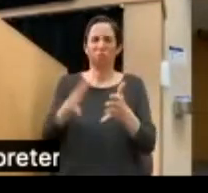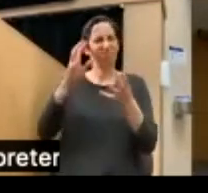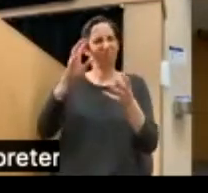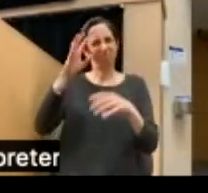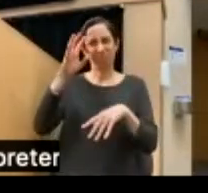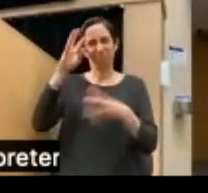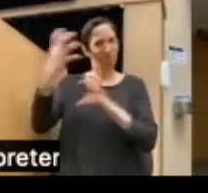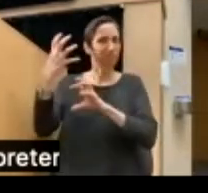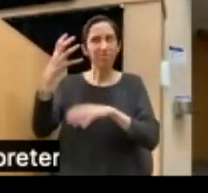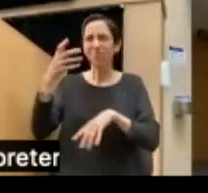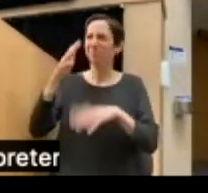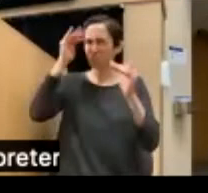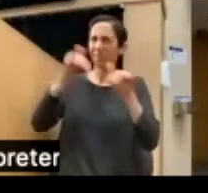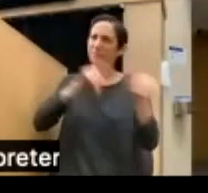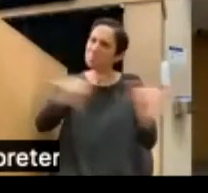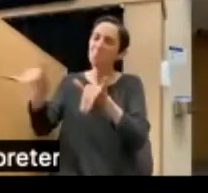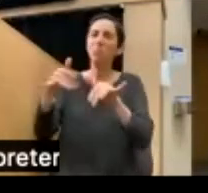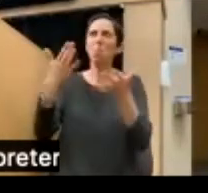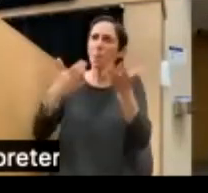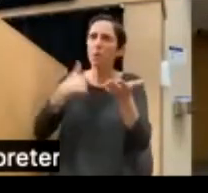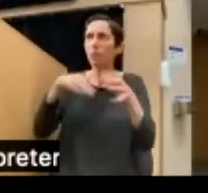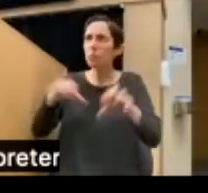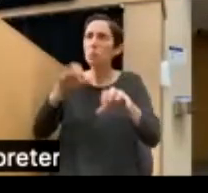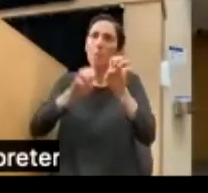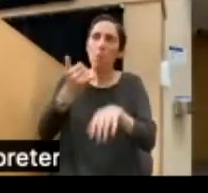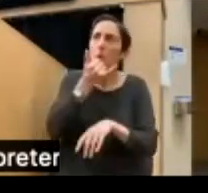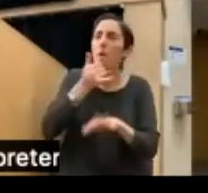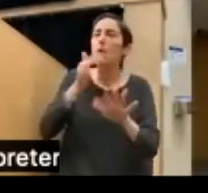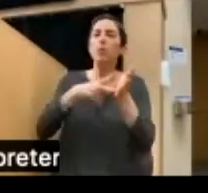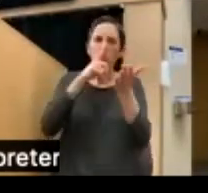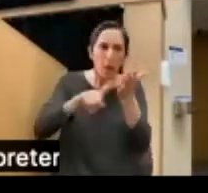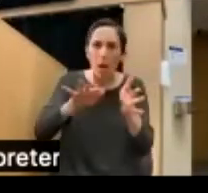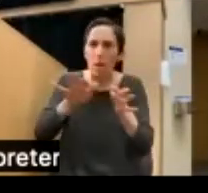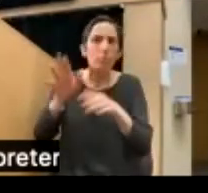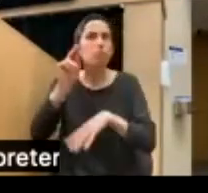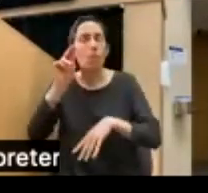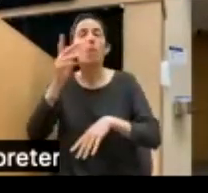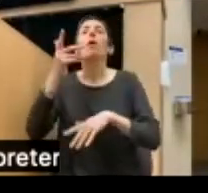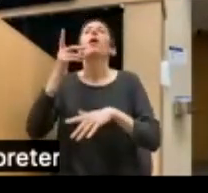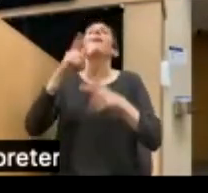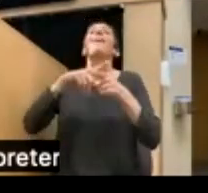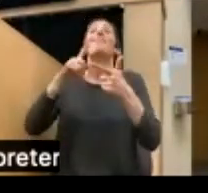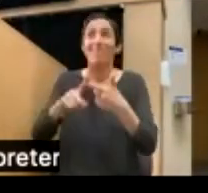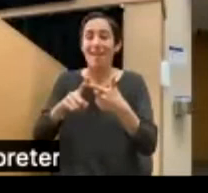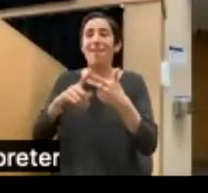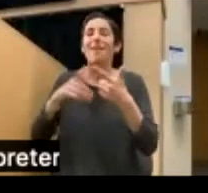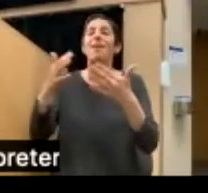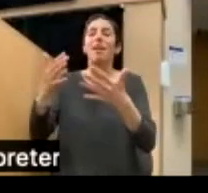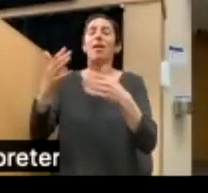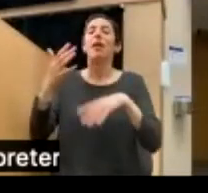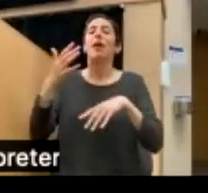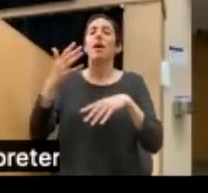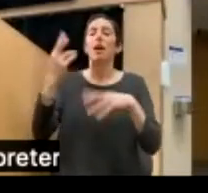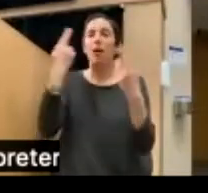fully checked out. And then they looked at themselves and they realized that all the rabbits that had done